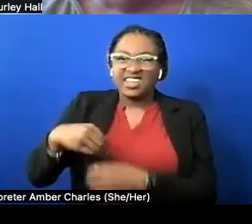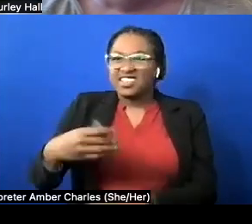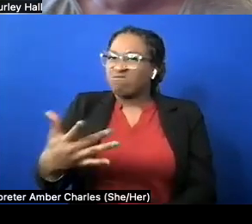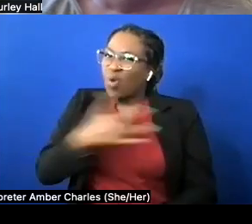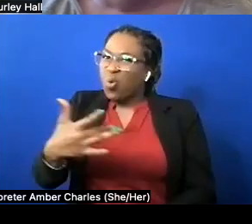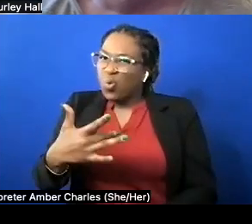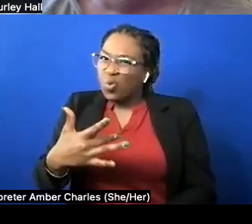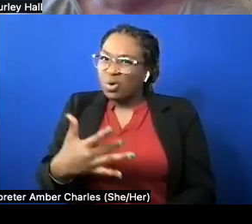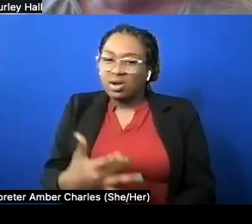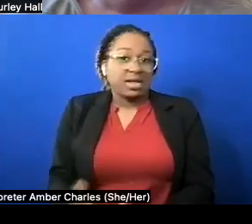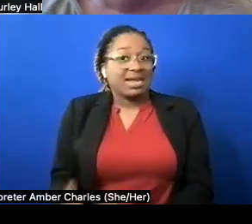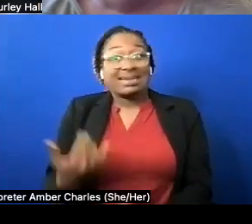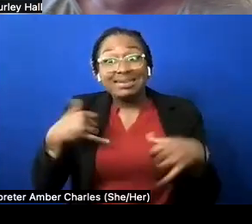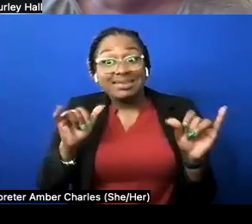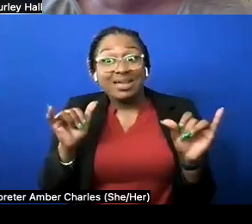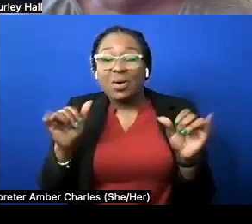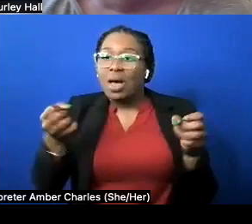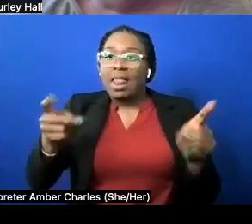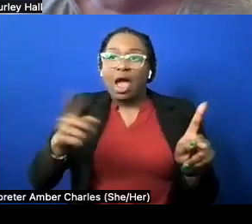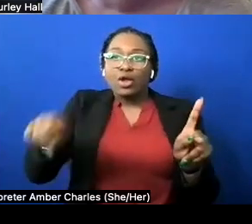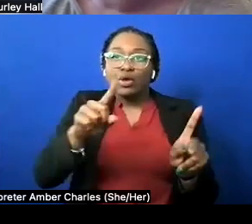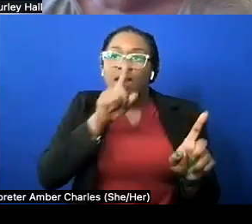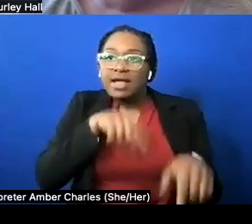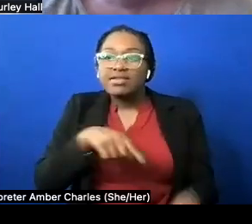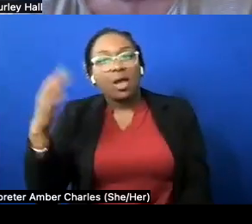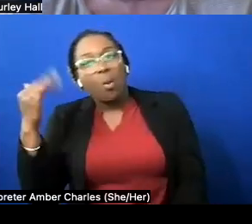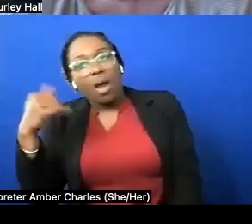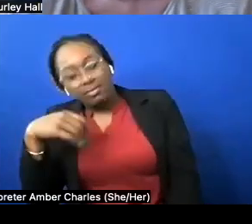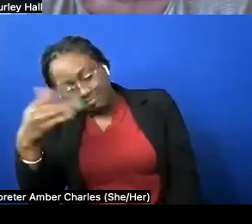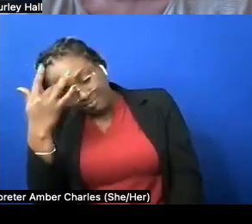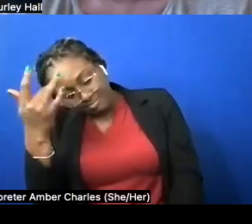I knew. And I still let y'all answer them. Like, why would you do that?